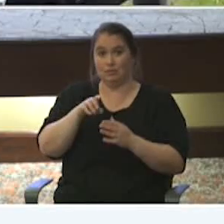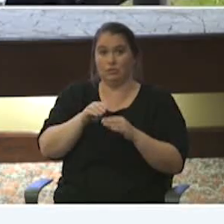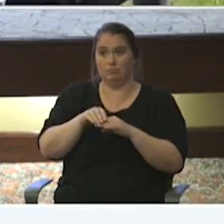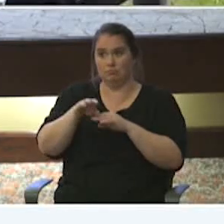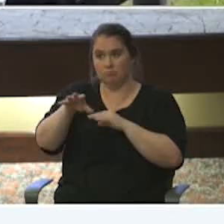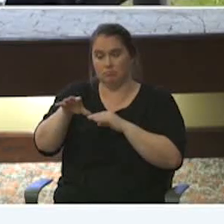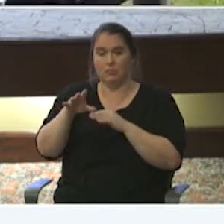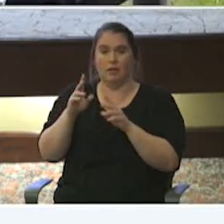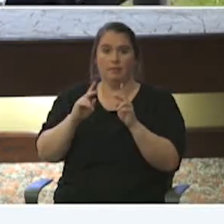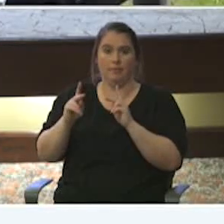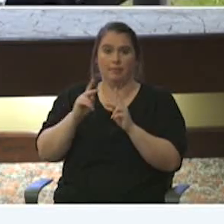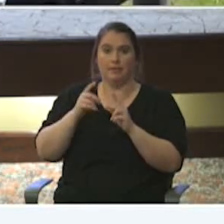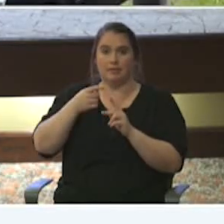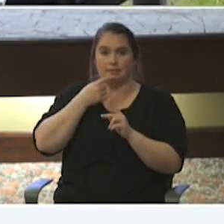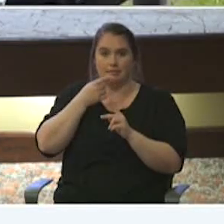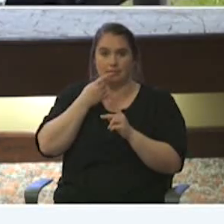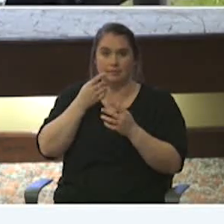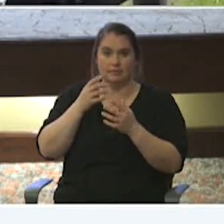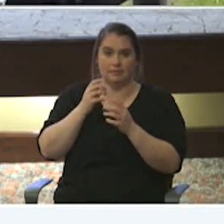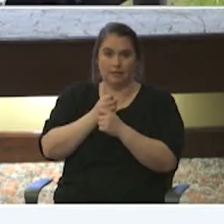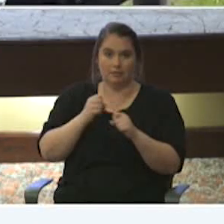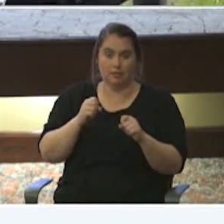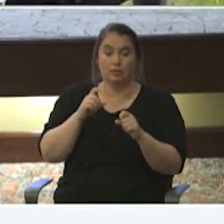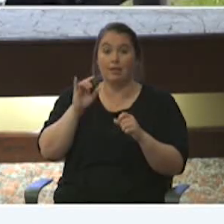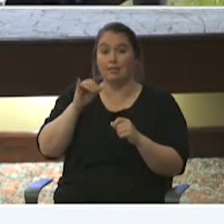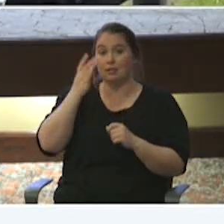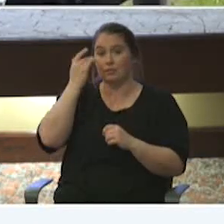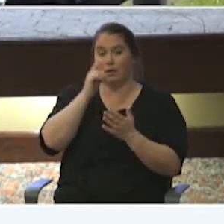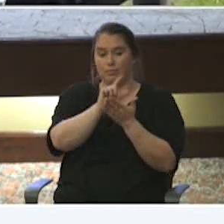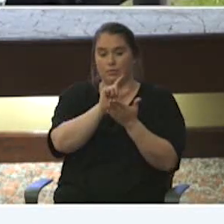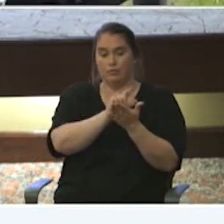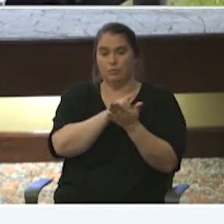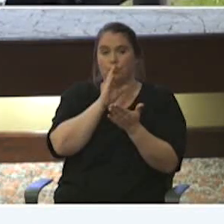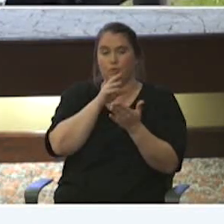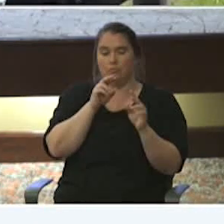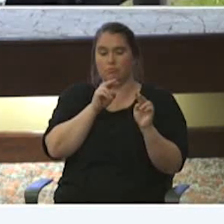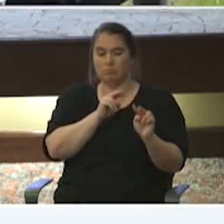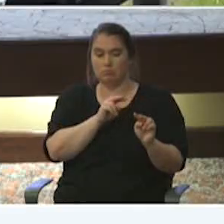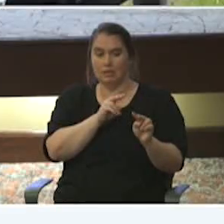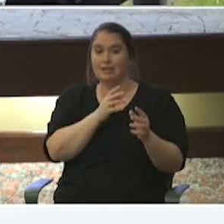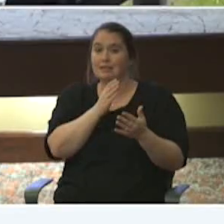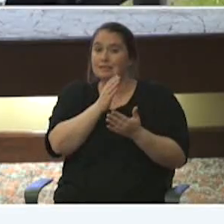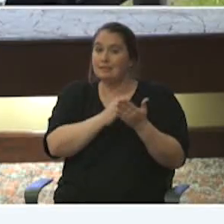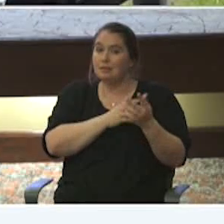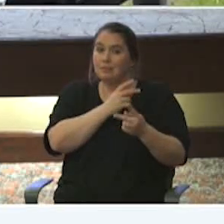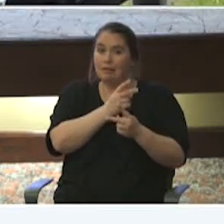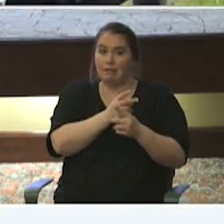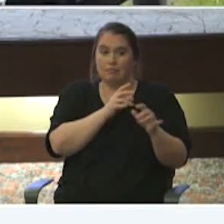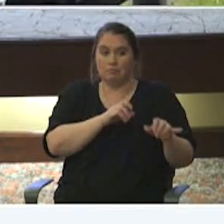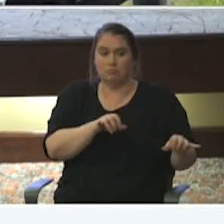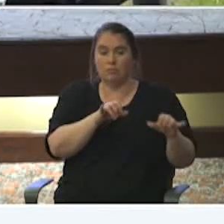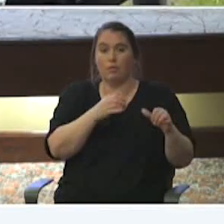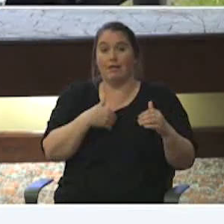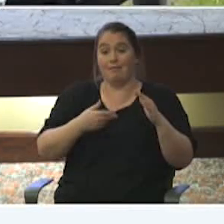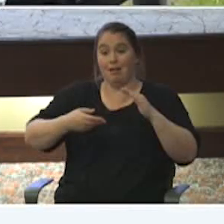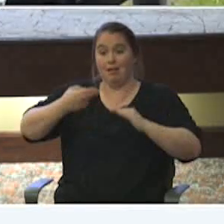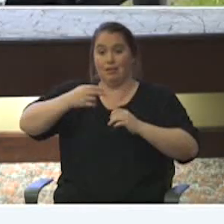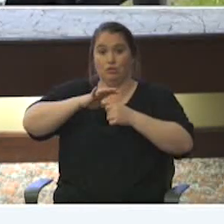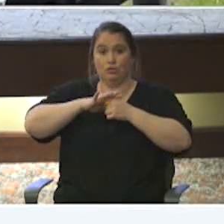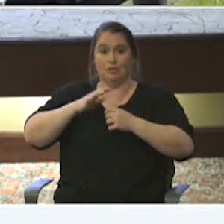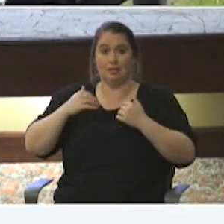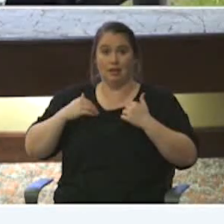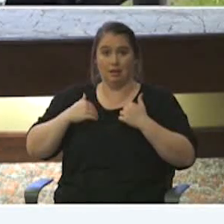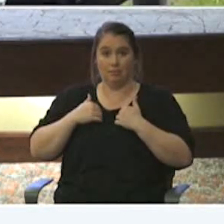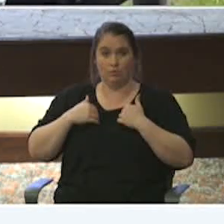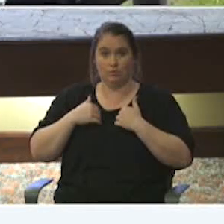again, a primary reason why many municipalities start looking at some type of regulation. We have highly stressed animals. We have